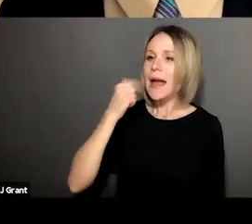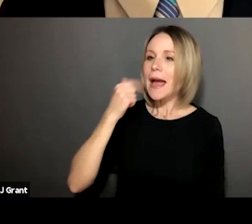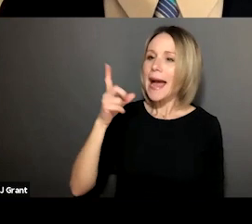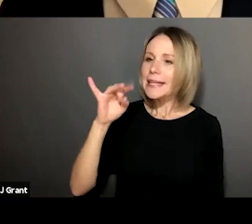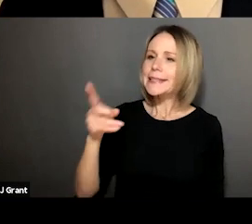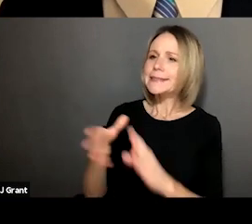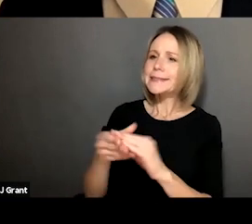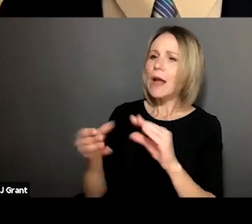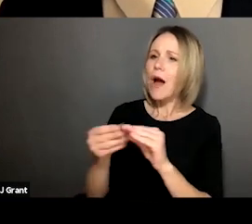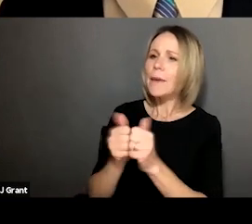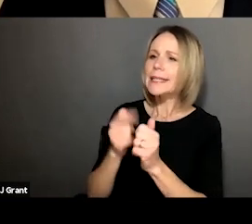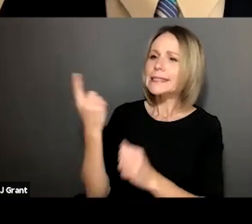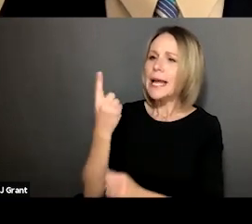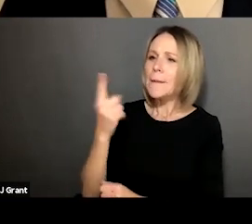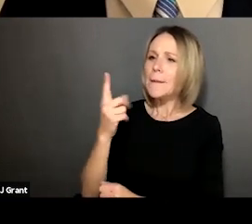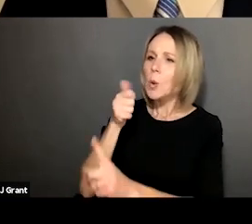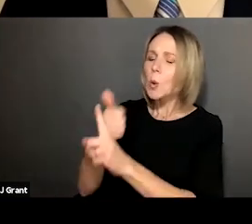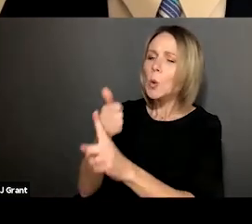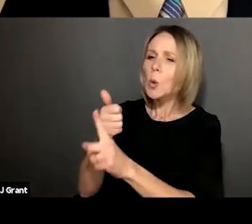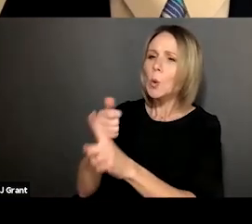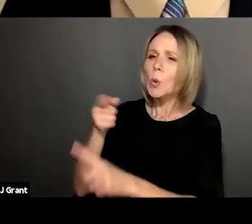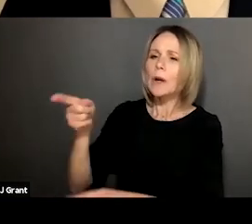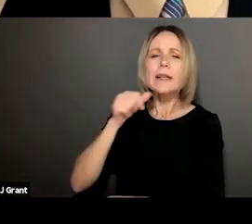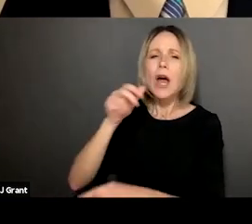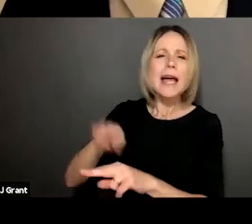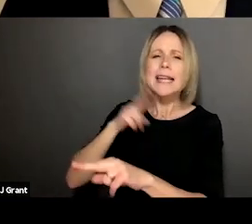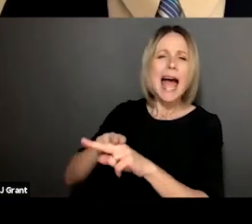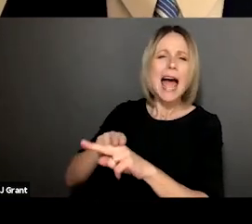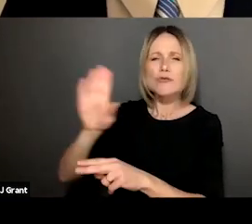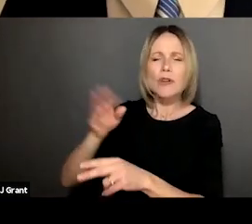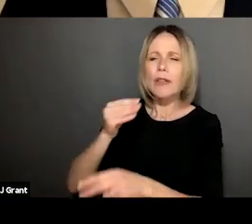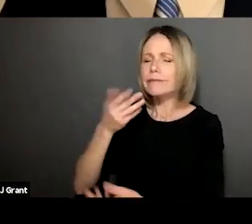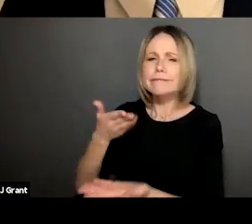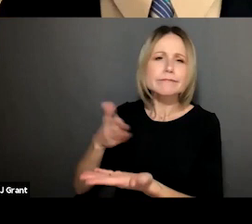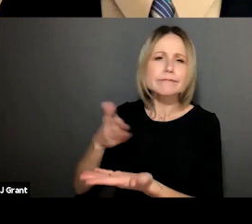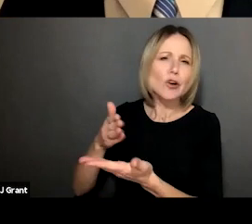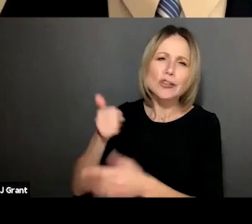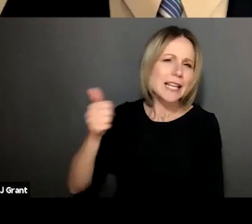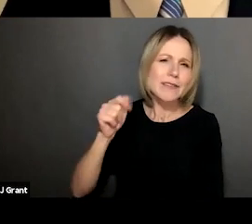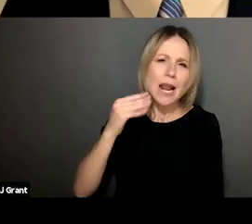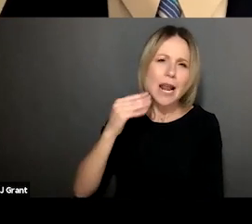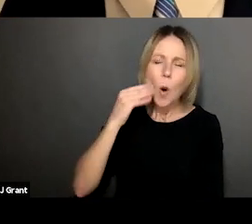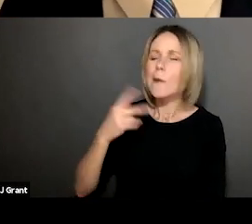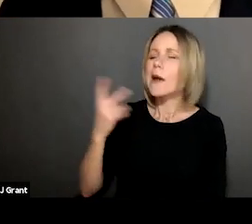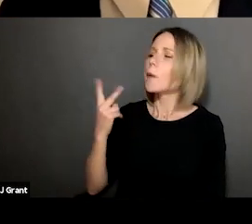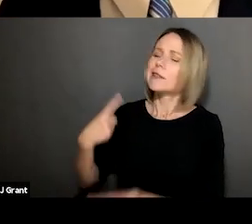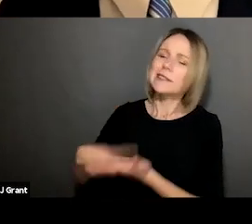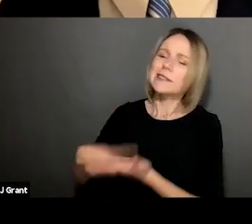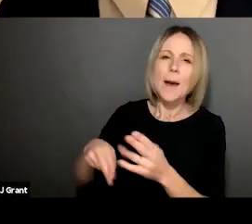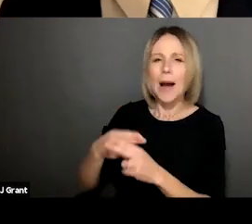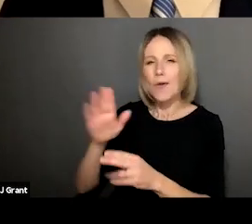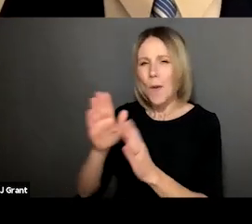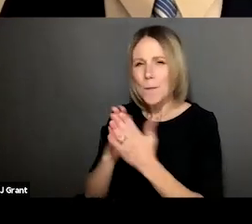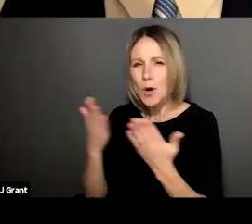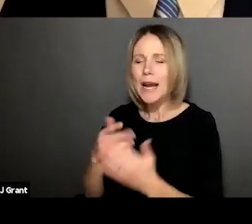cook, and we were talking about your book, and she was saying that she was a little nervous about doing it. And she's a big fan of the